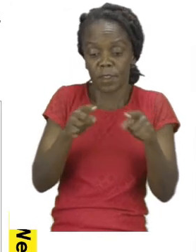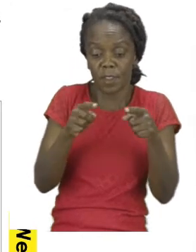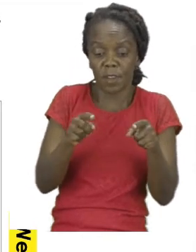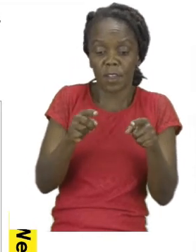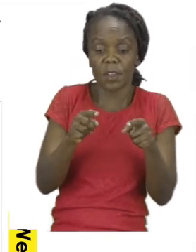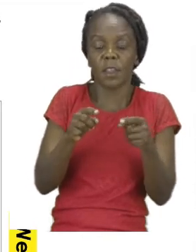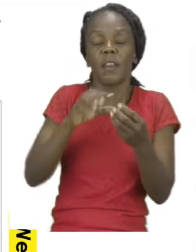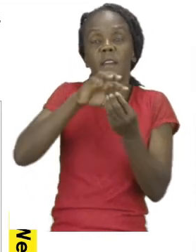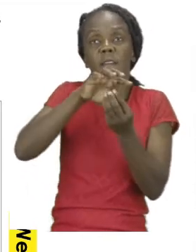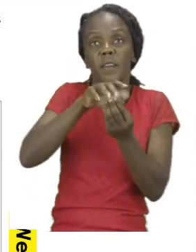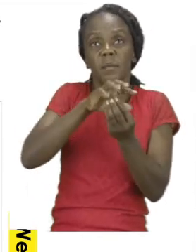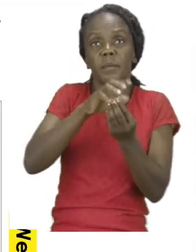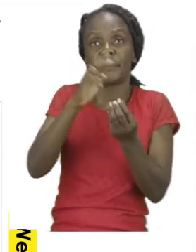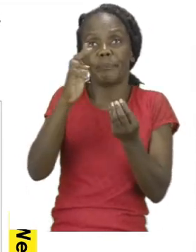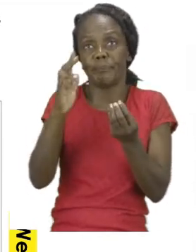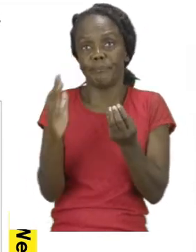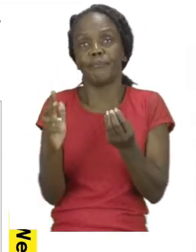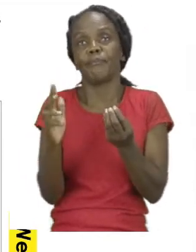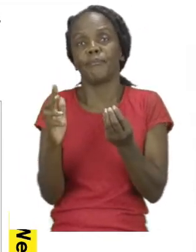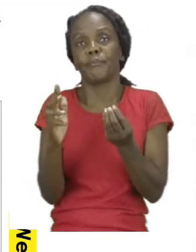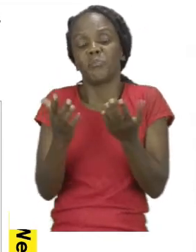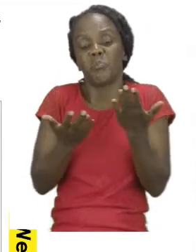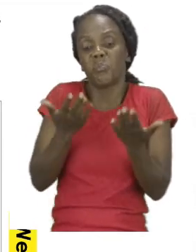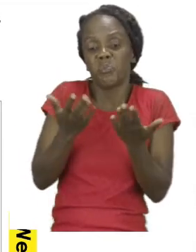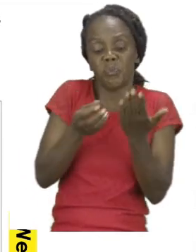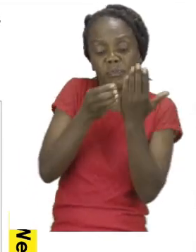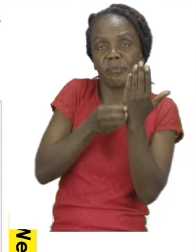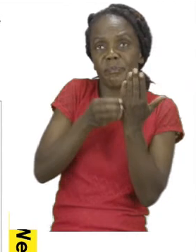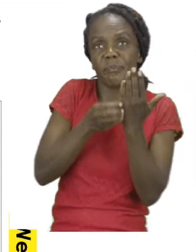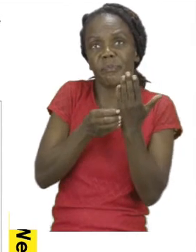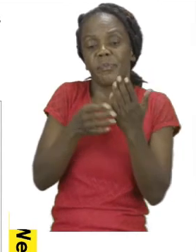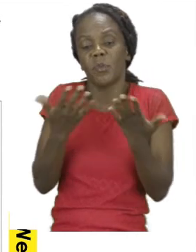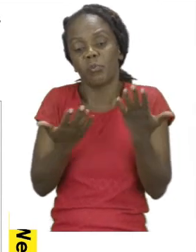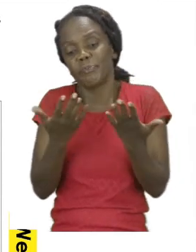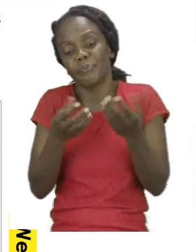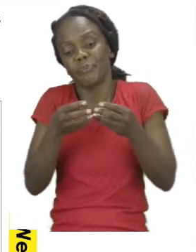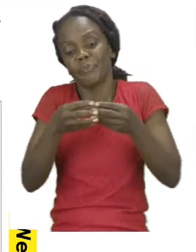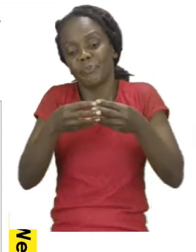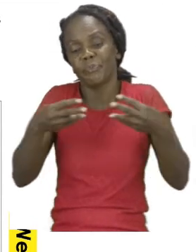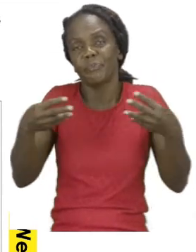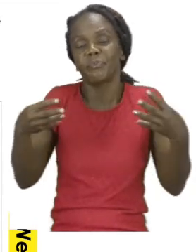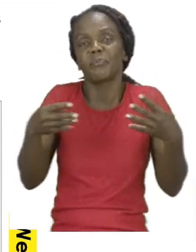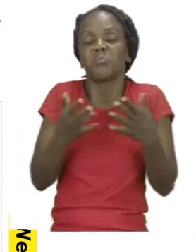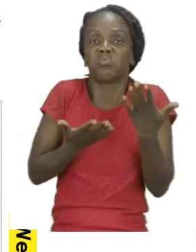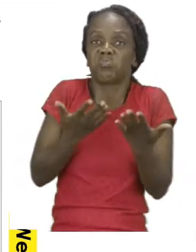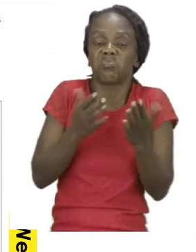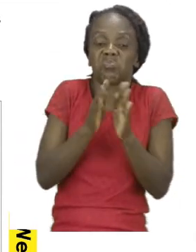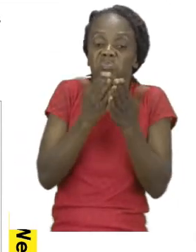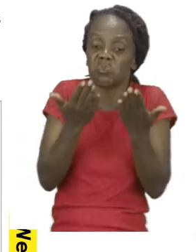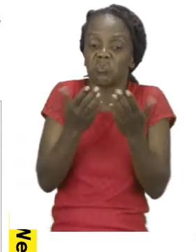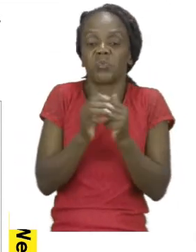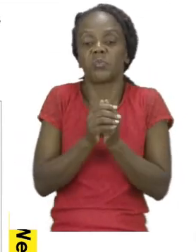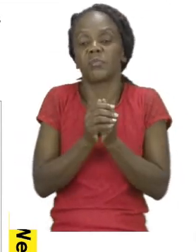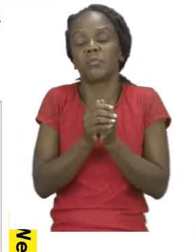a newspaper or from any type of book that you can cut from. And then after